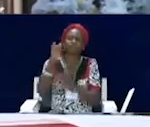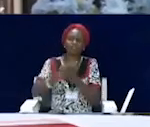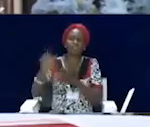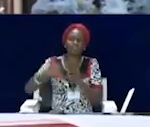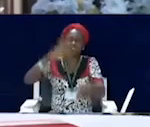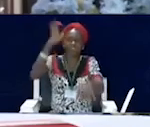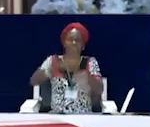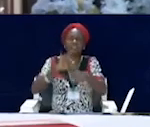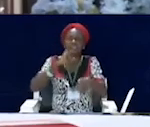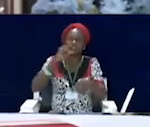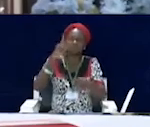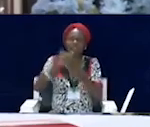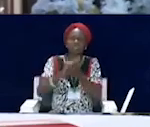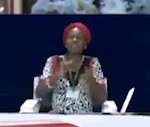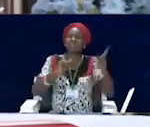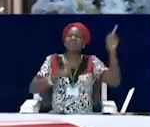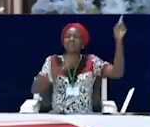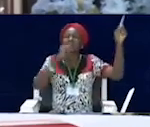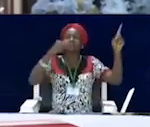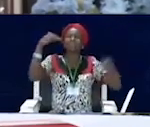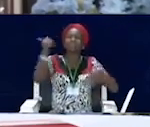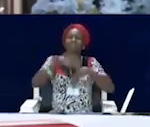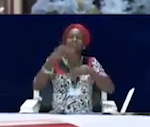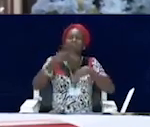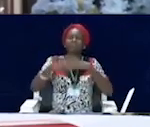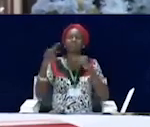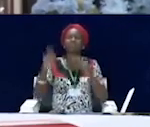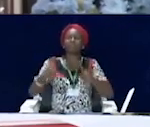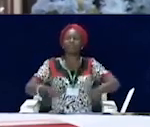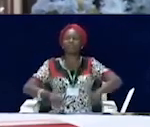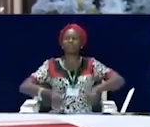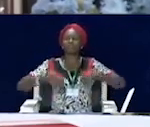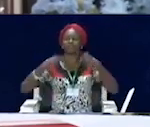touching is the one who said, "I am the bread of life."